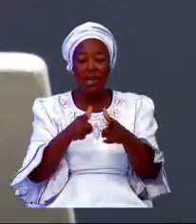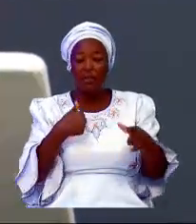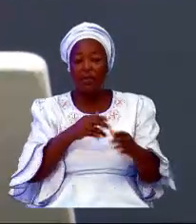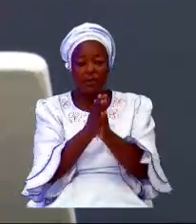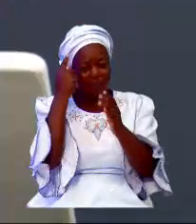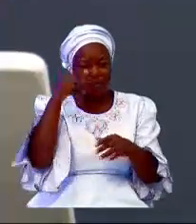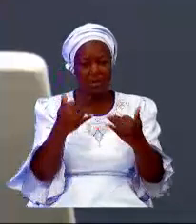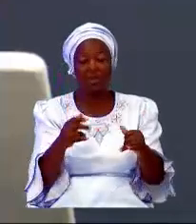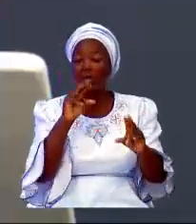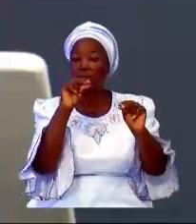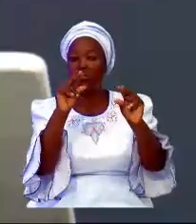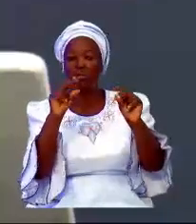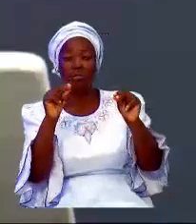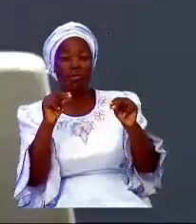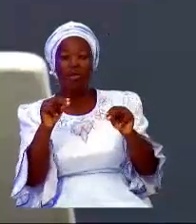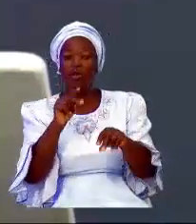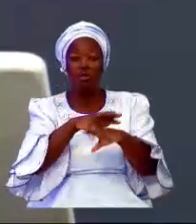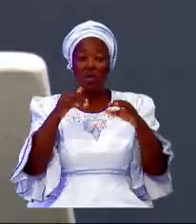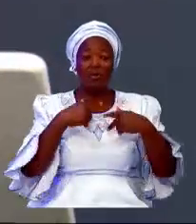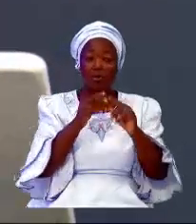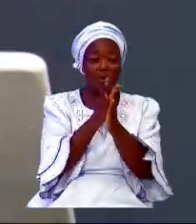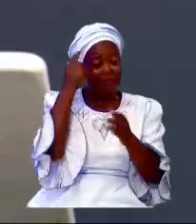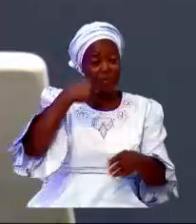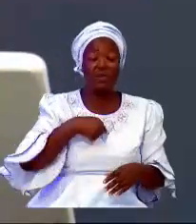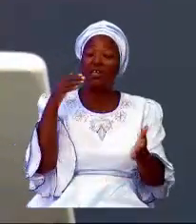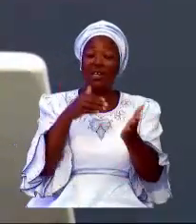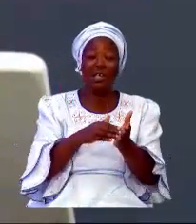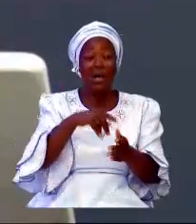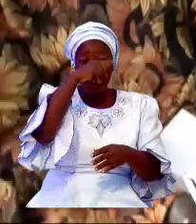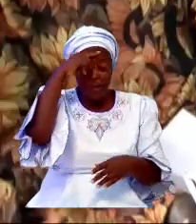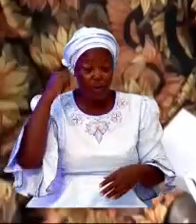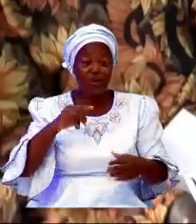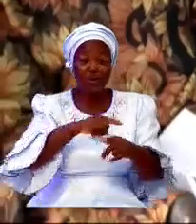now. He said, no need, no prayer.